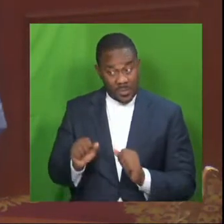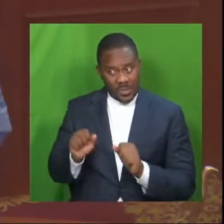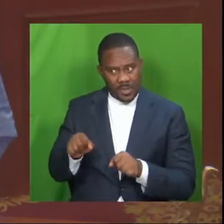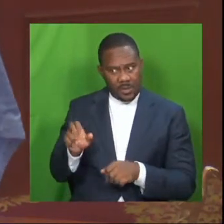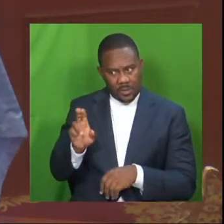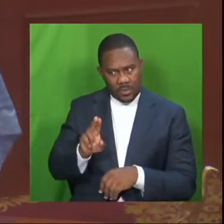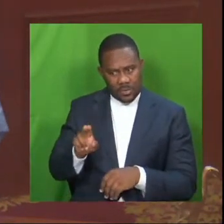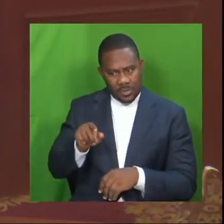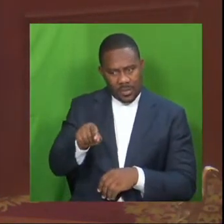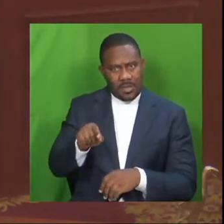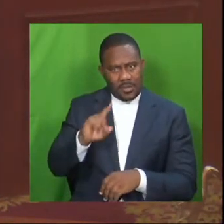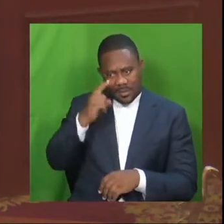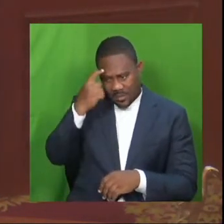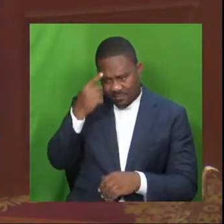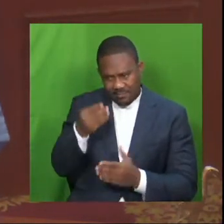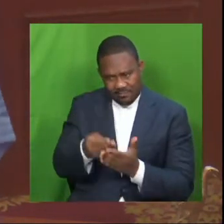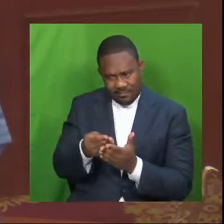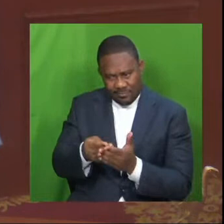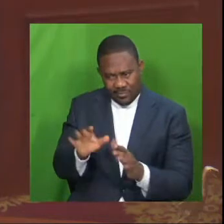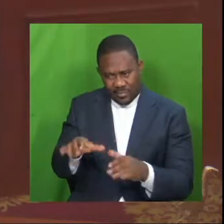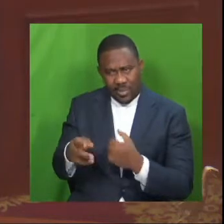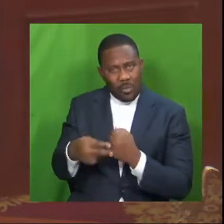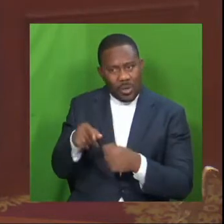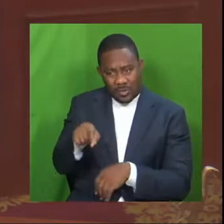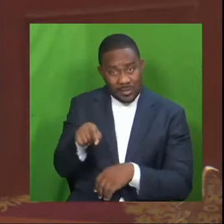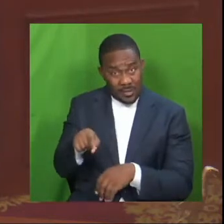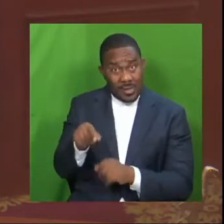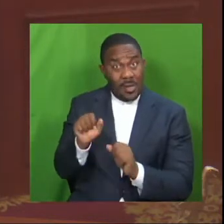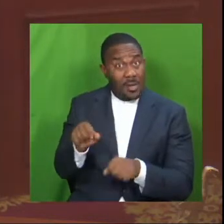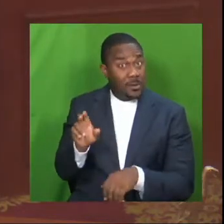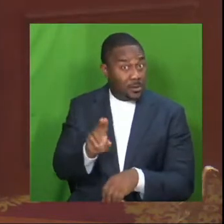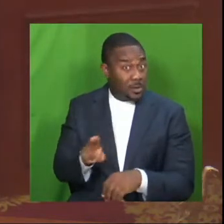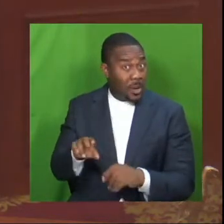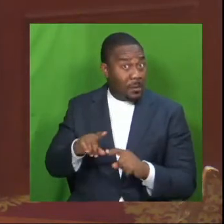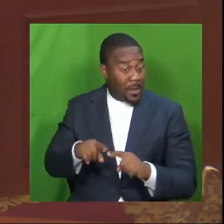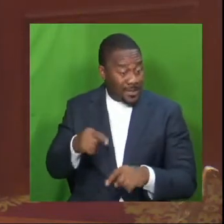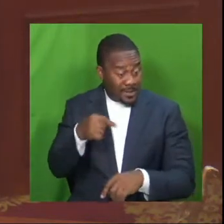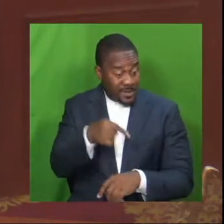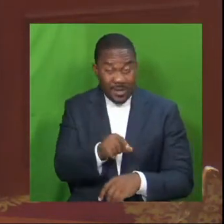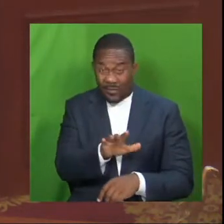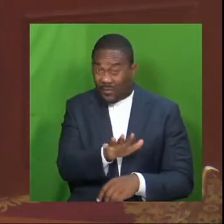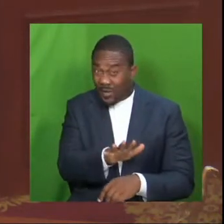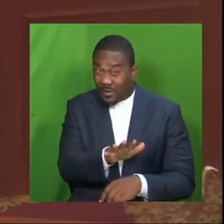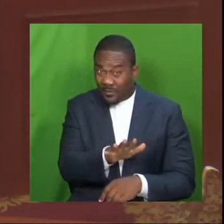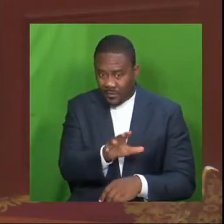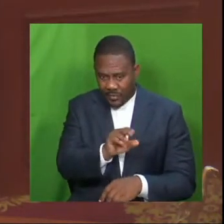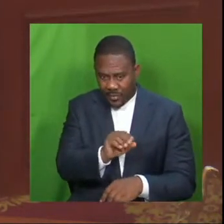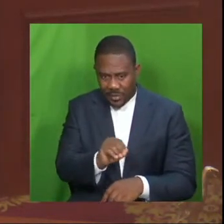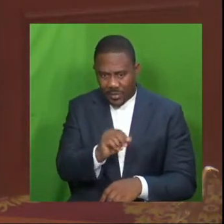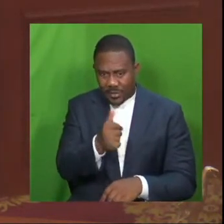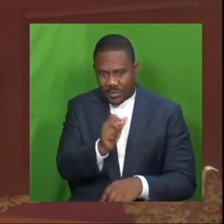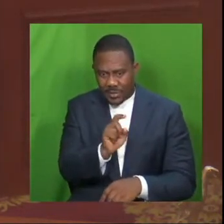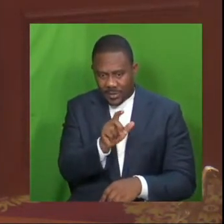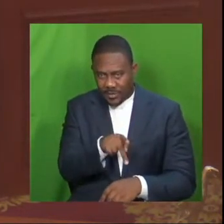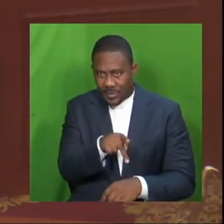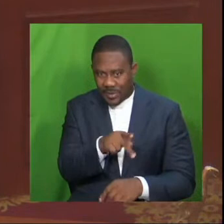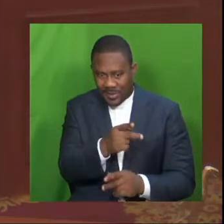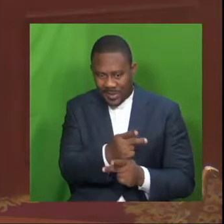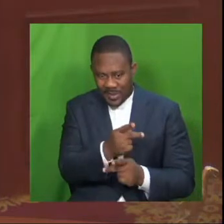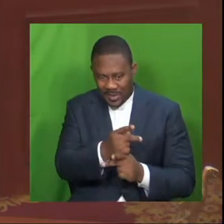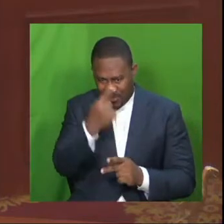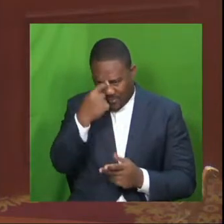not for the constitutional fund mentioned under Article 252 of the Constitution. Mr. Speaker, I was still on the principle of